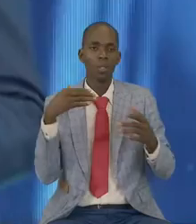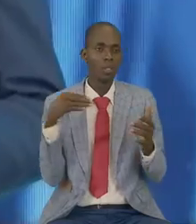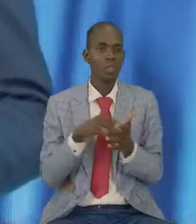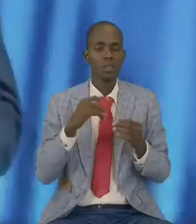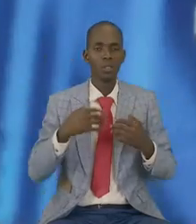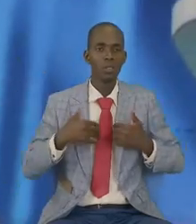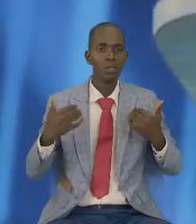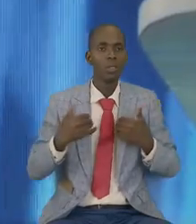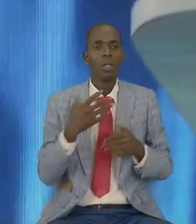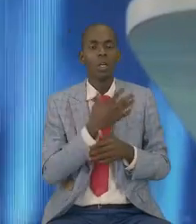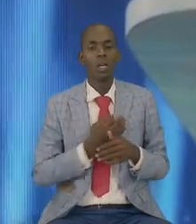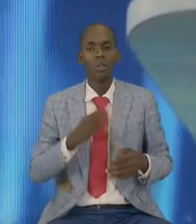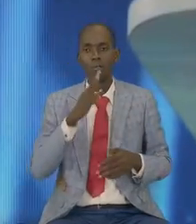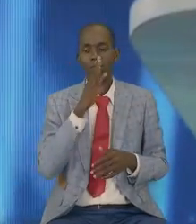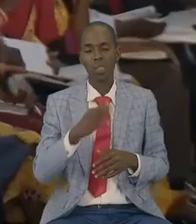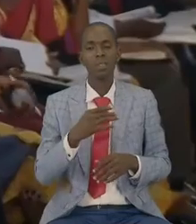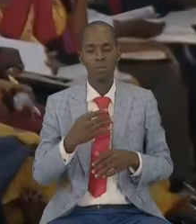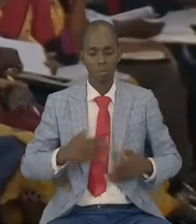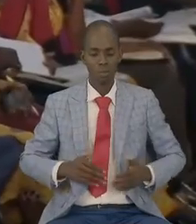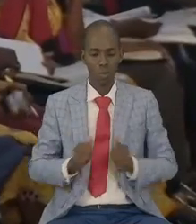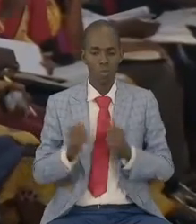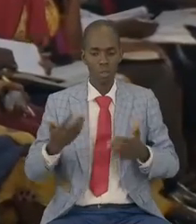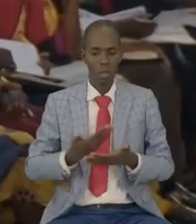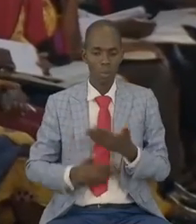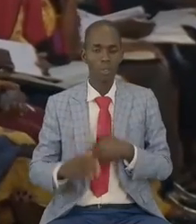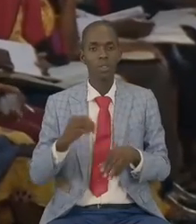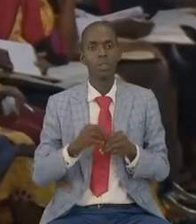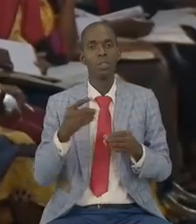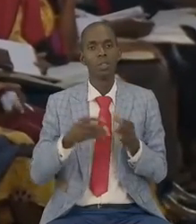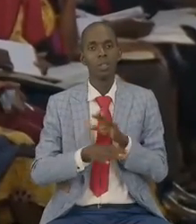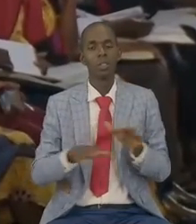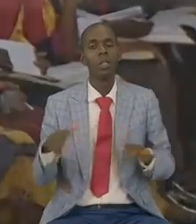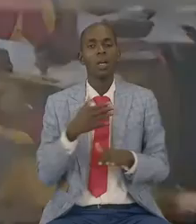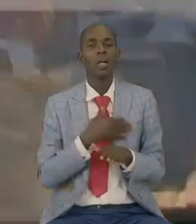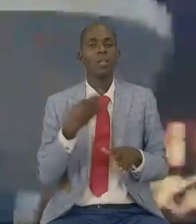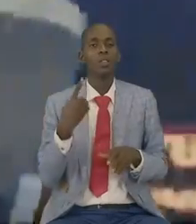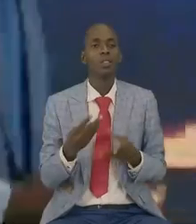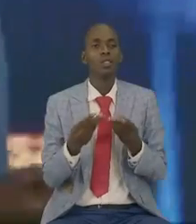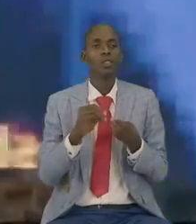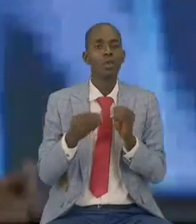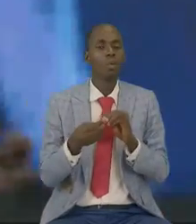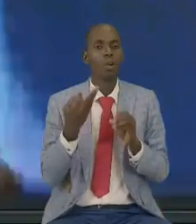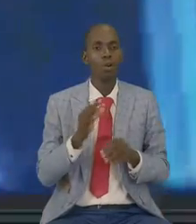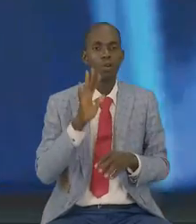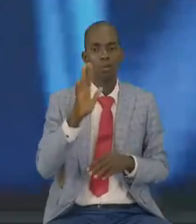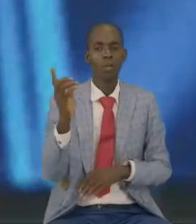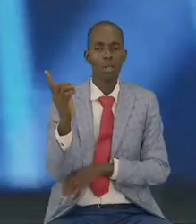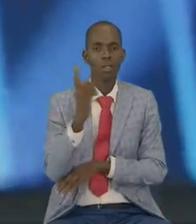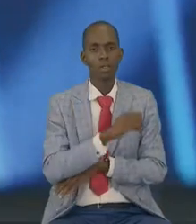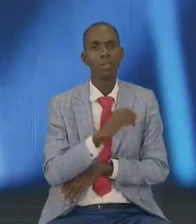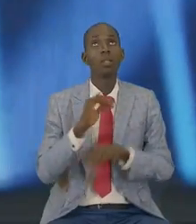be barren in thy land, and the number of thy days I will